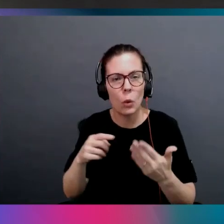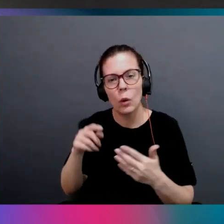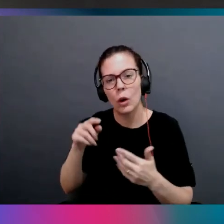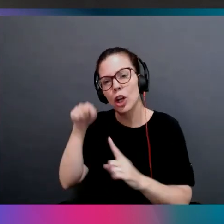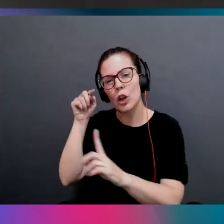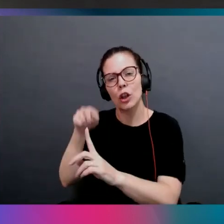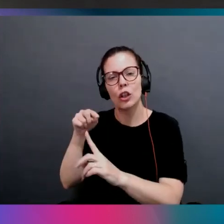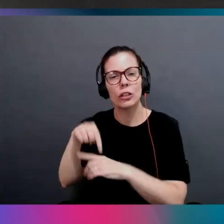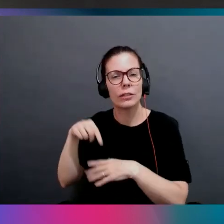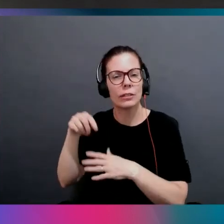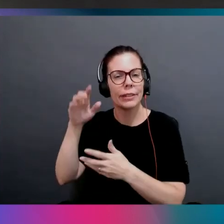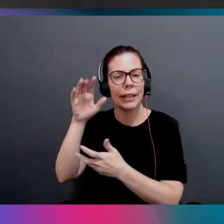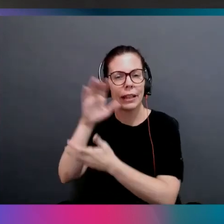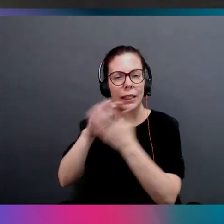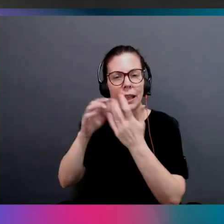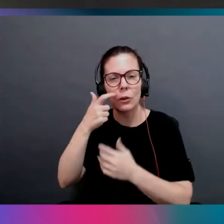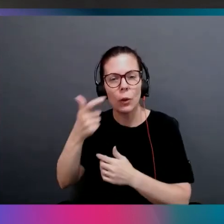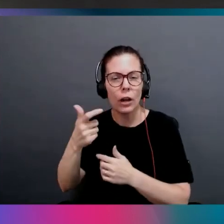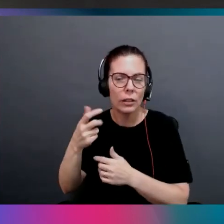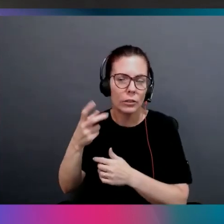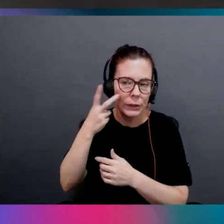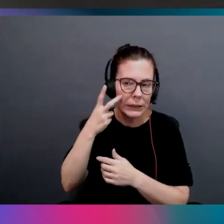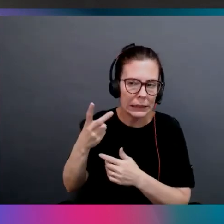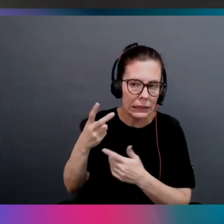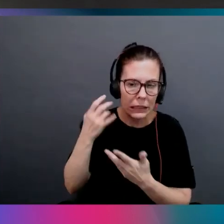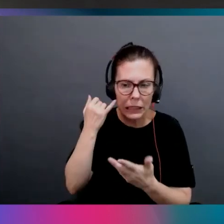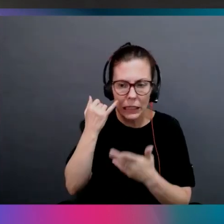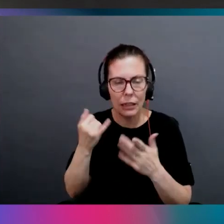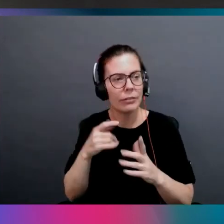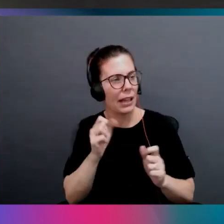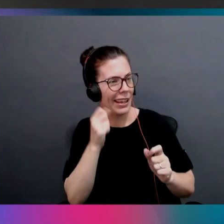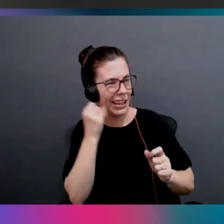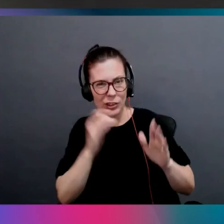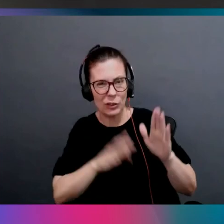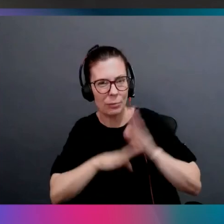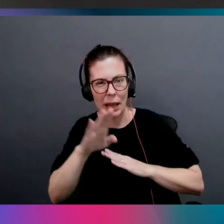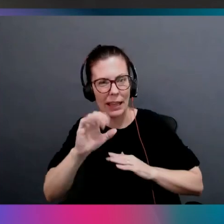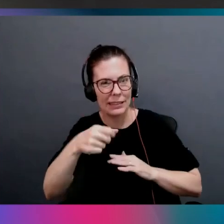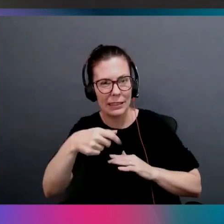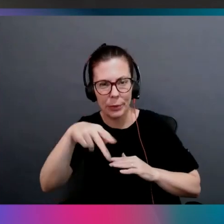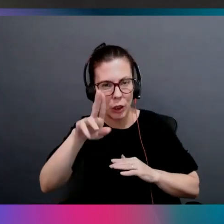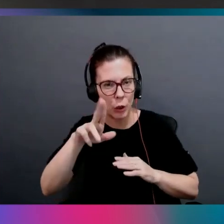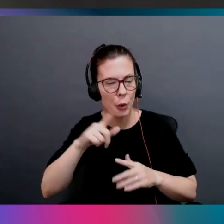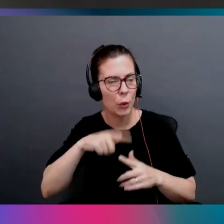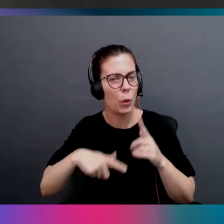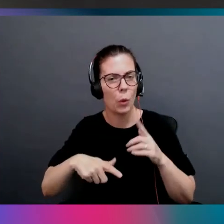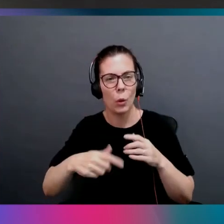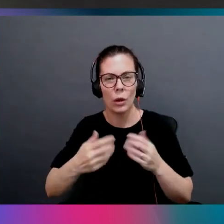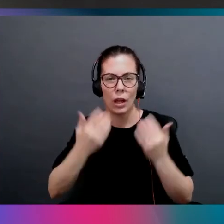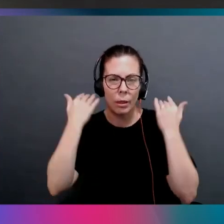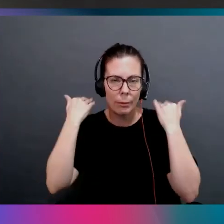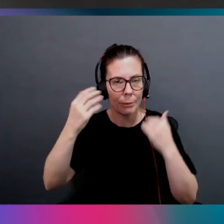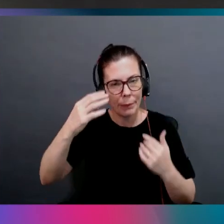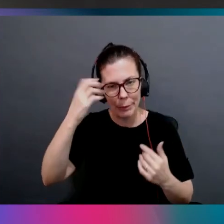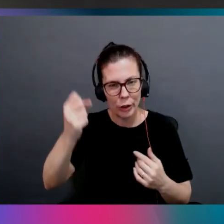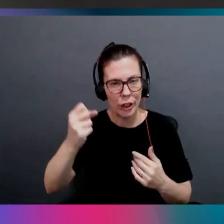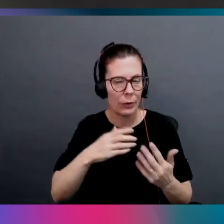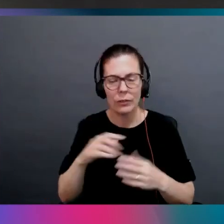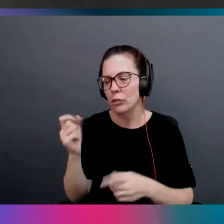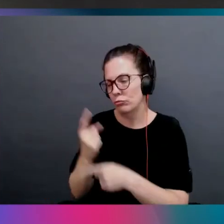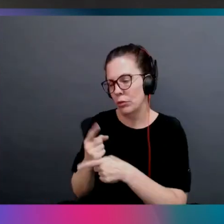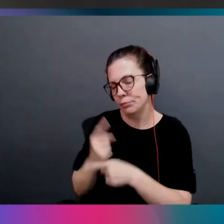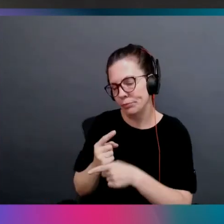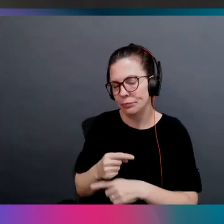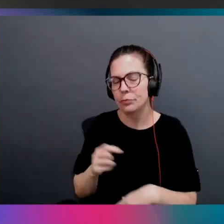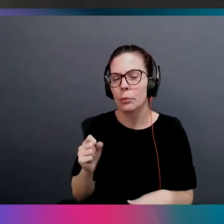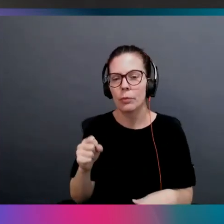things to determine whether or not it is. Are you spiking in CPU or spiking in memory? Yeah. Right. So then we just